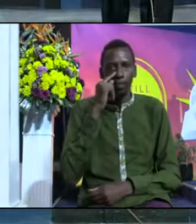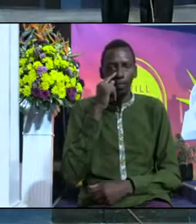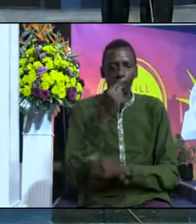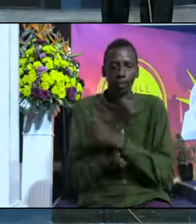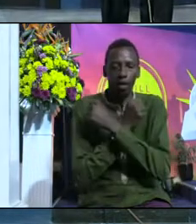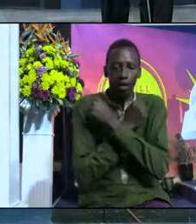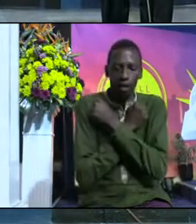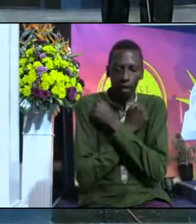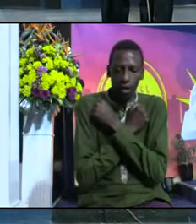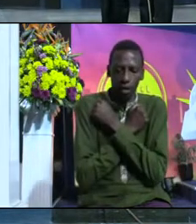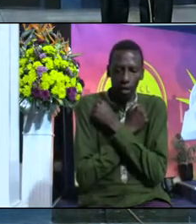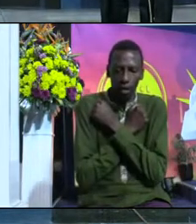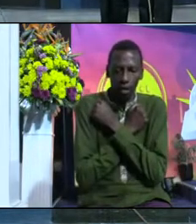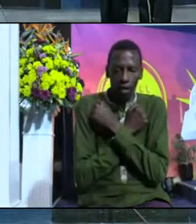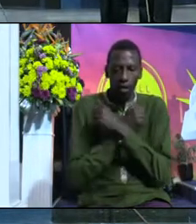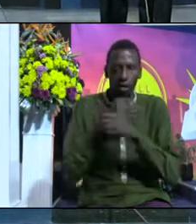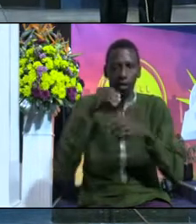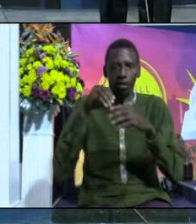hear you sing it!